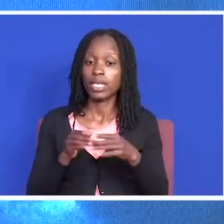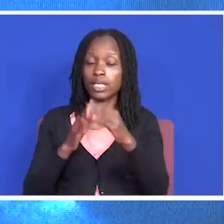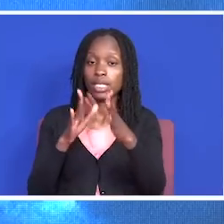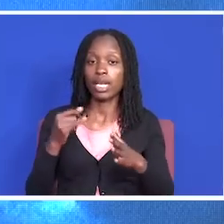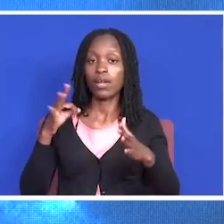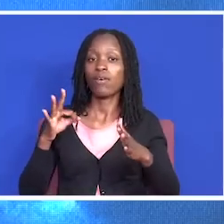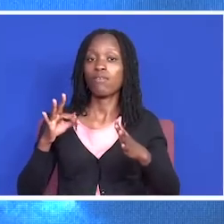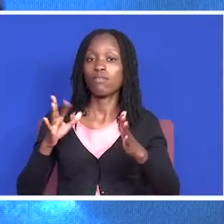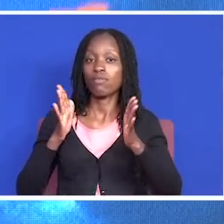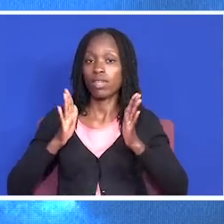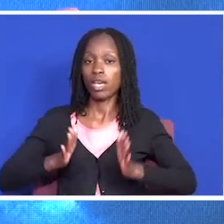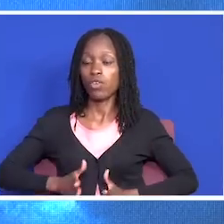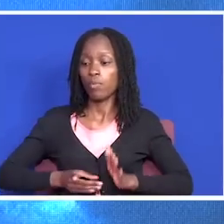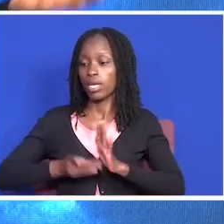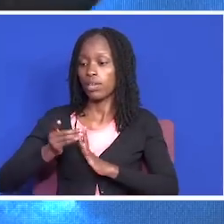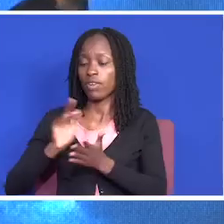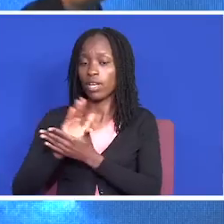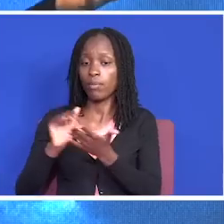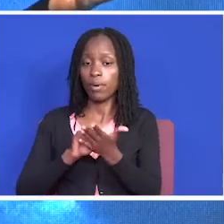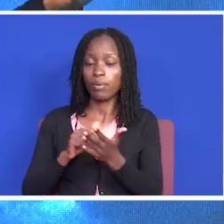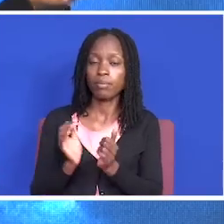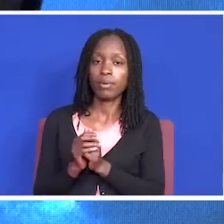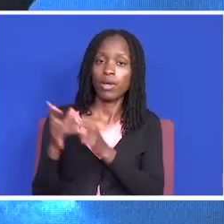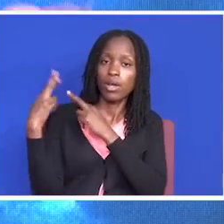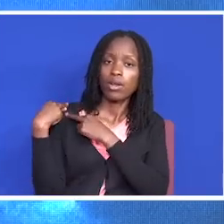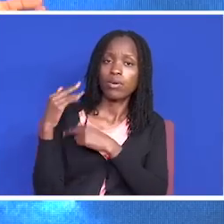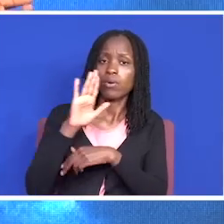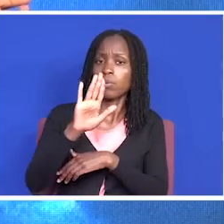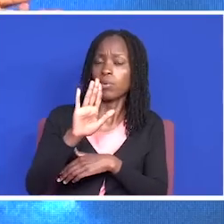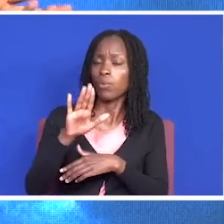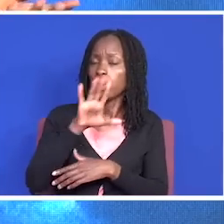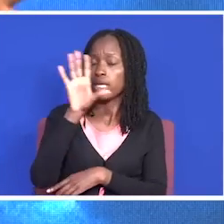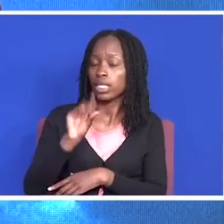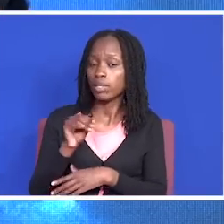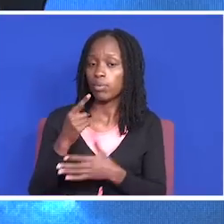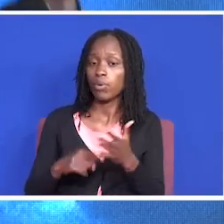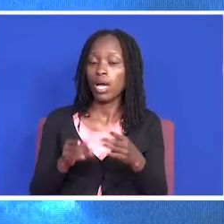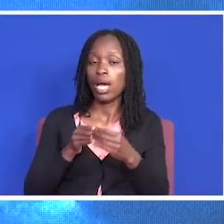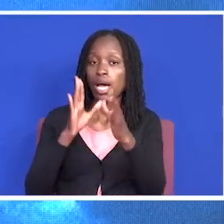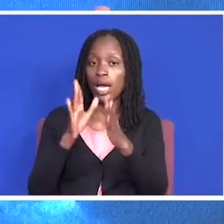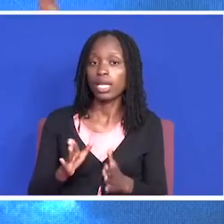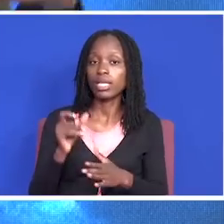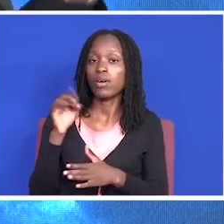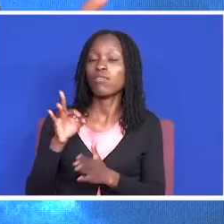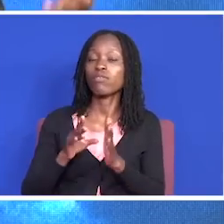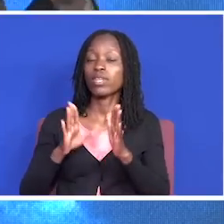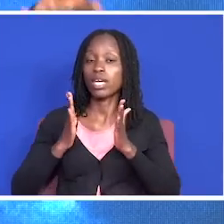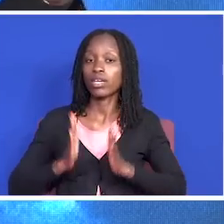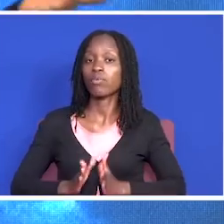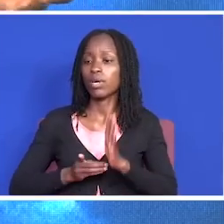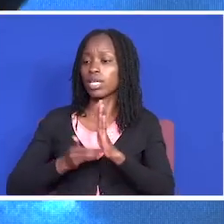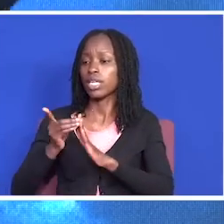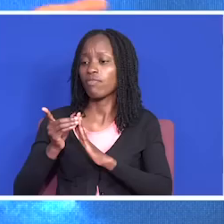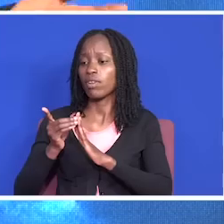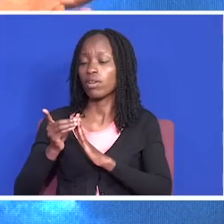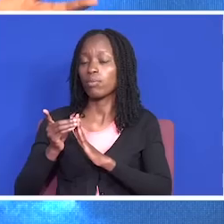Human Development Center. What's your role? In summary, a leader of the Human Development